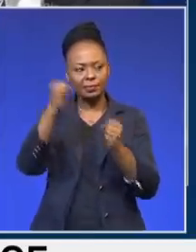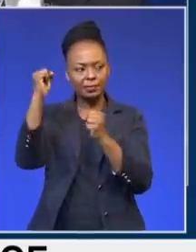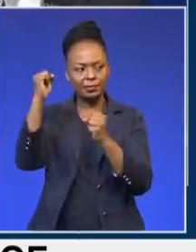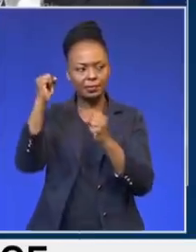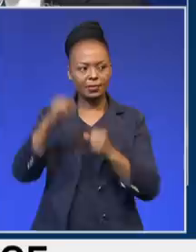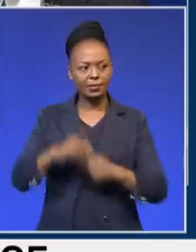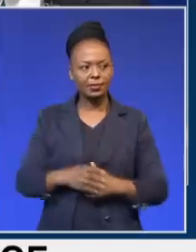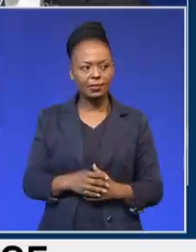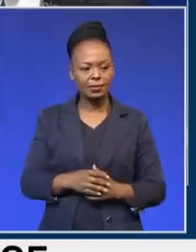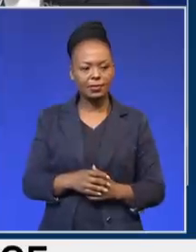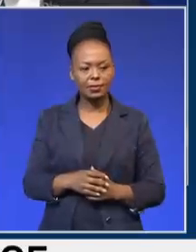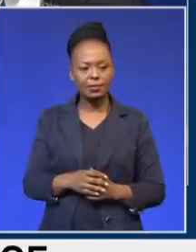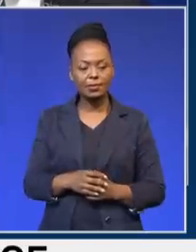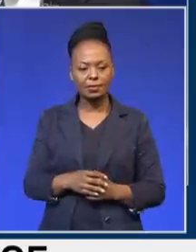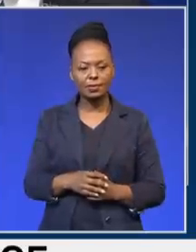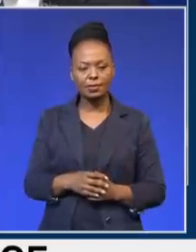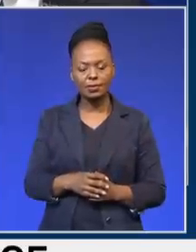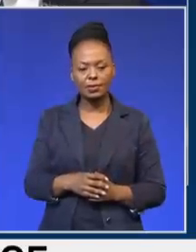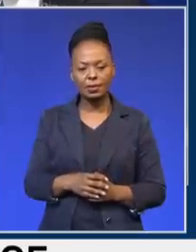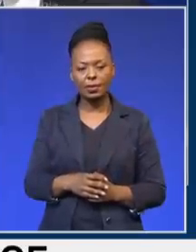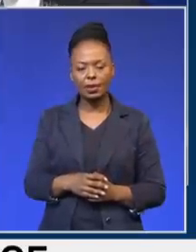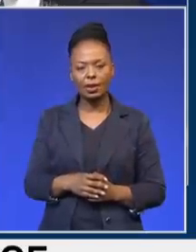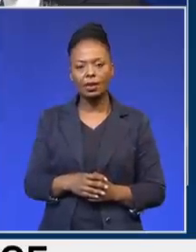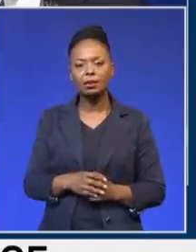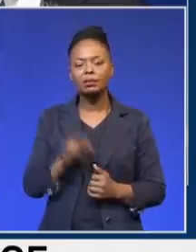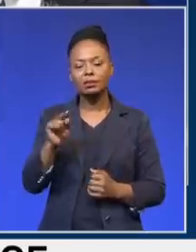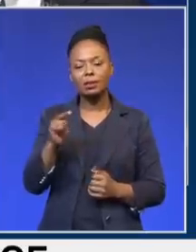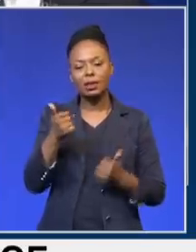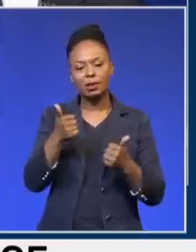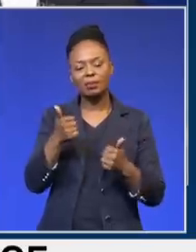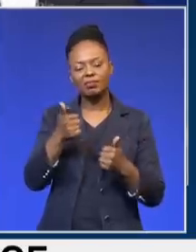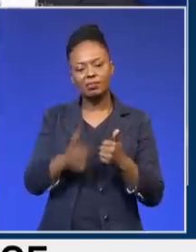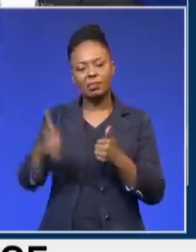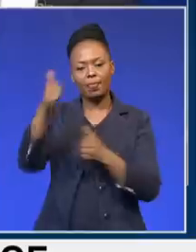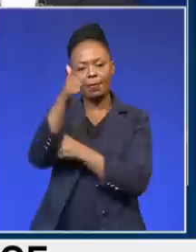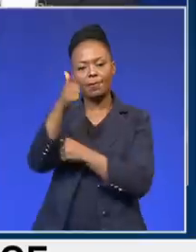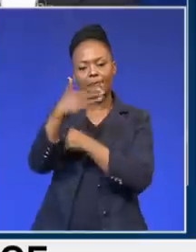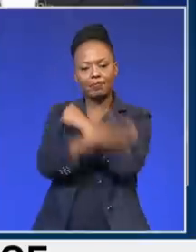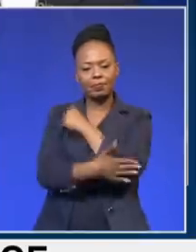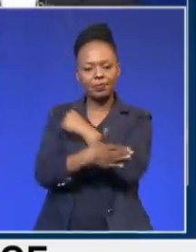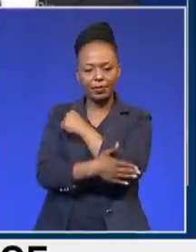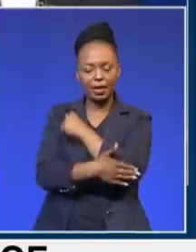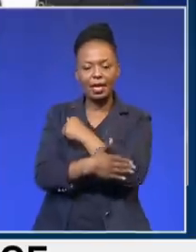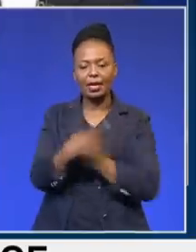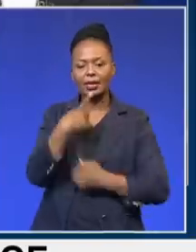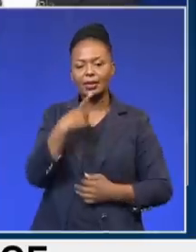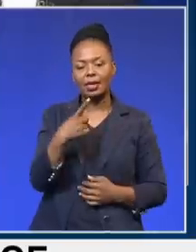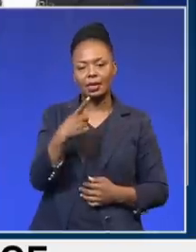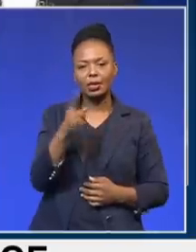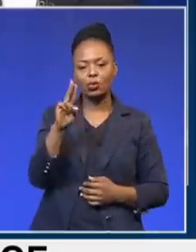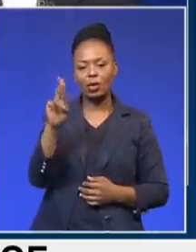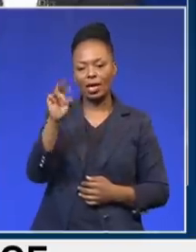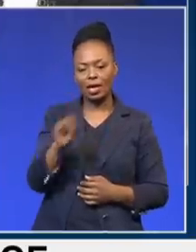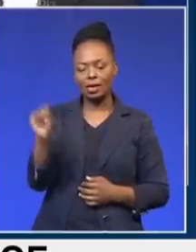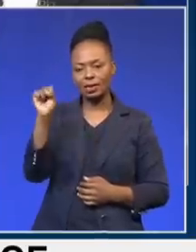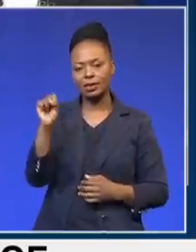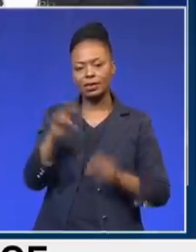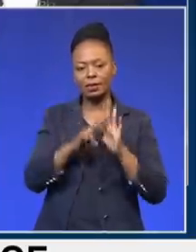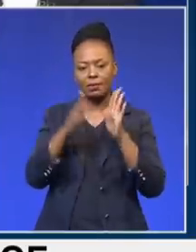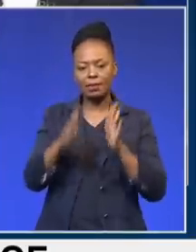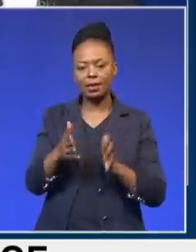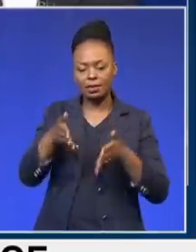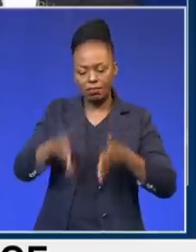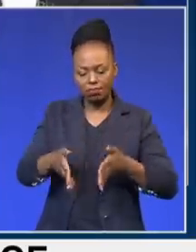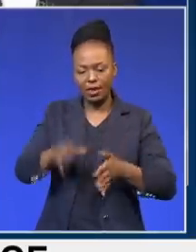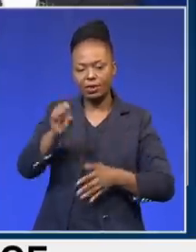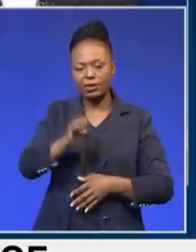of Durko, the head of public diplomacy, saying that Durko will today demarge the U.S. ambassador to South Africa. Would you be